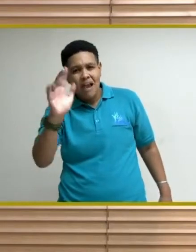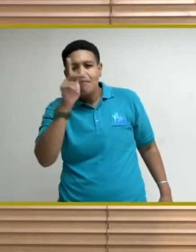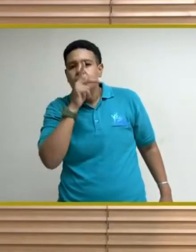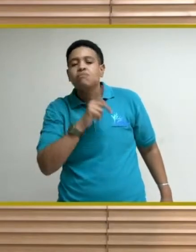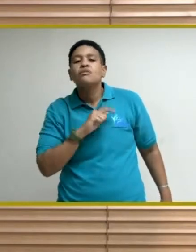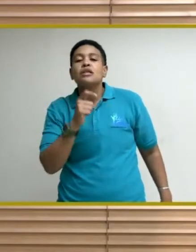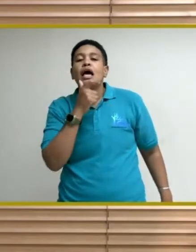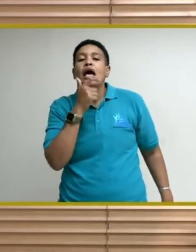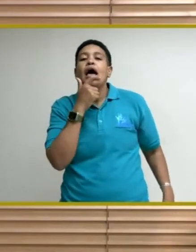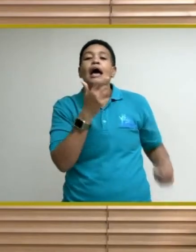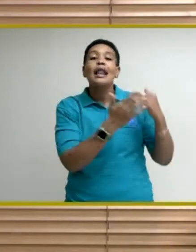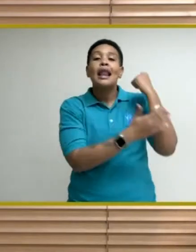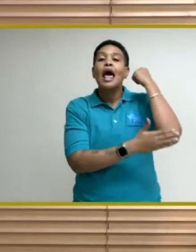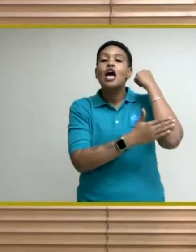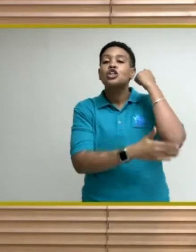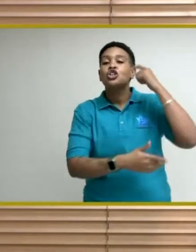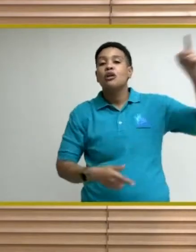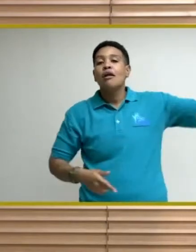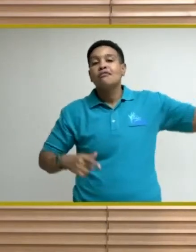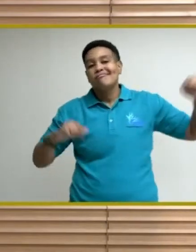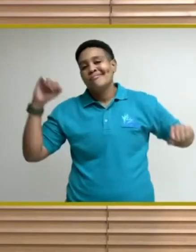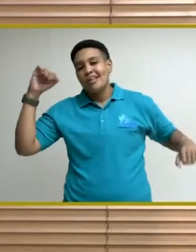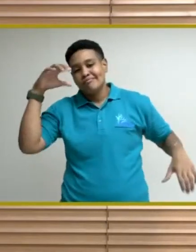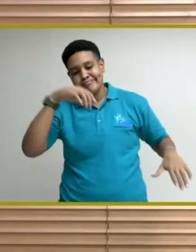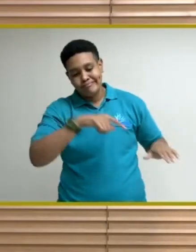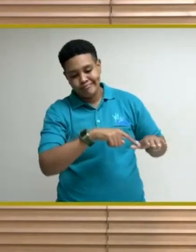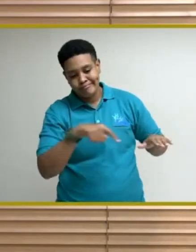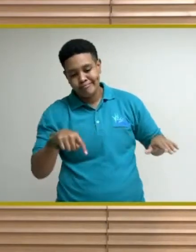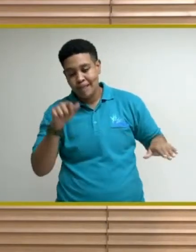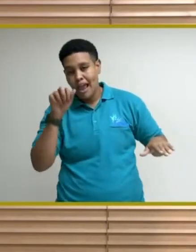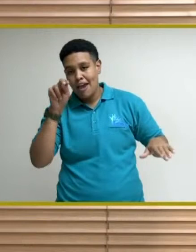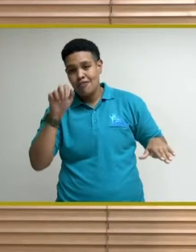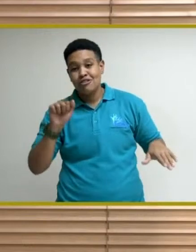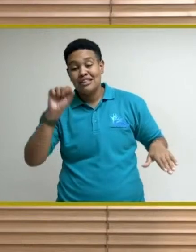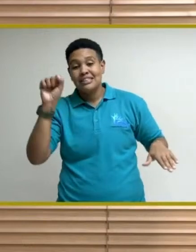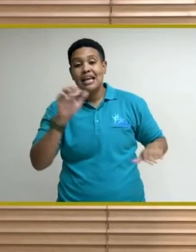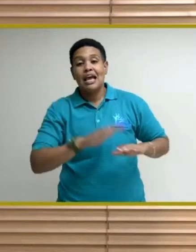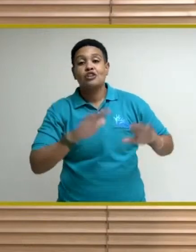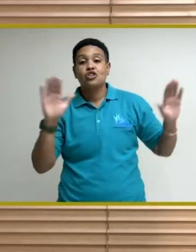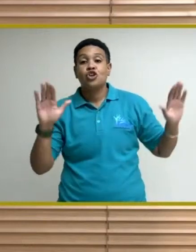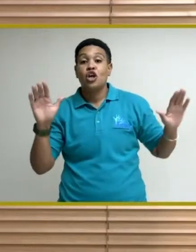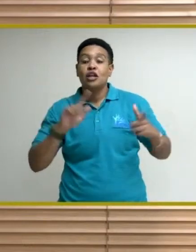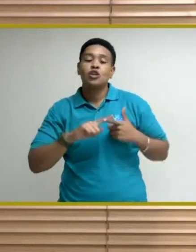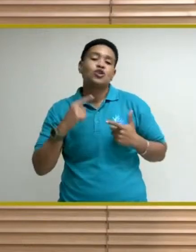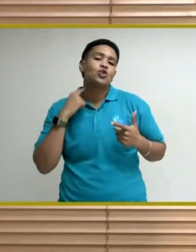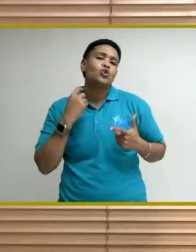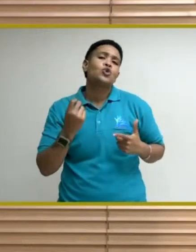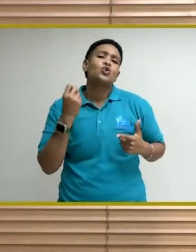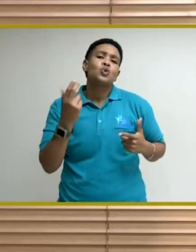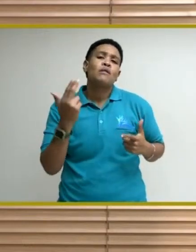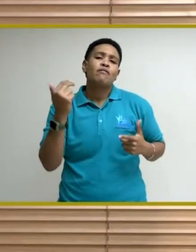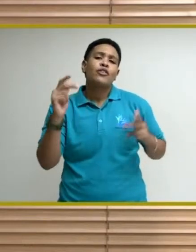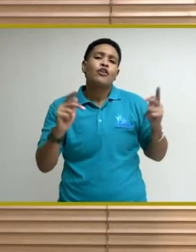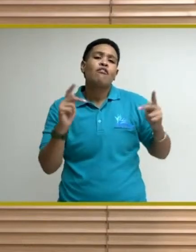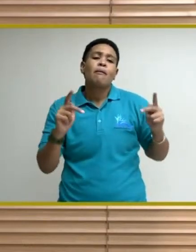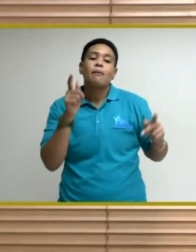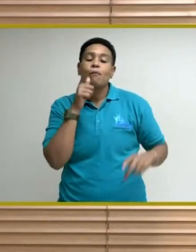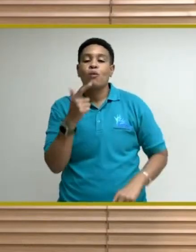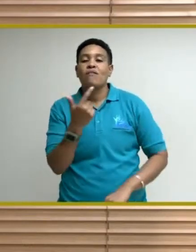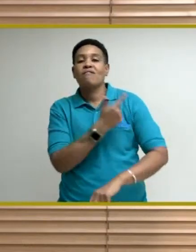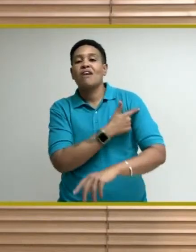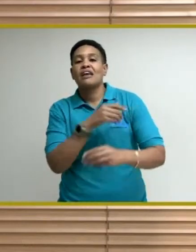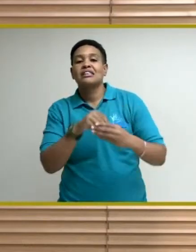National Arena, Saturday and Sunday, that's June 12th and 13th, for persons